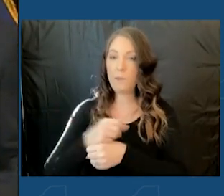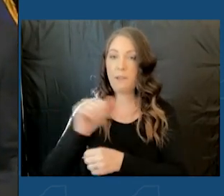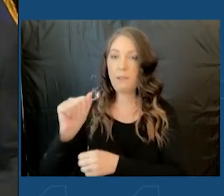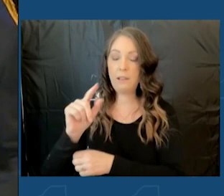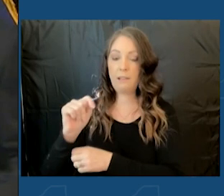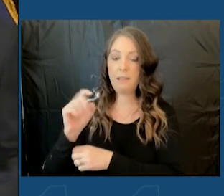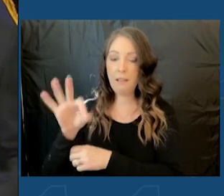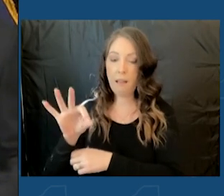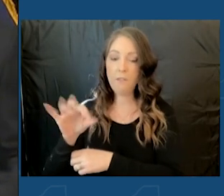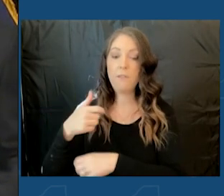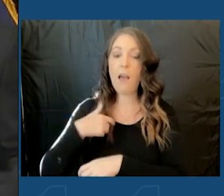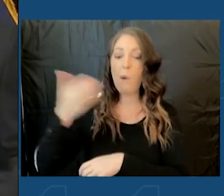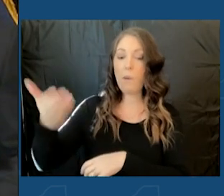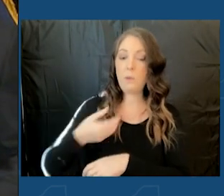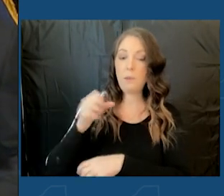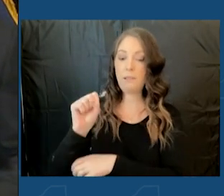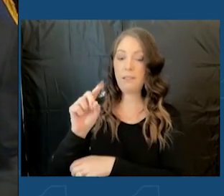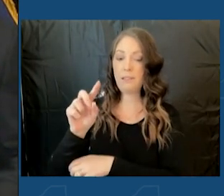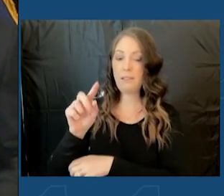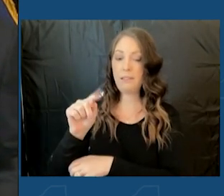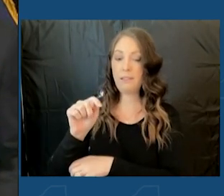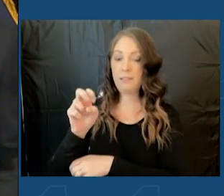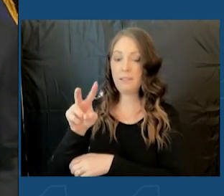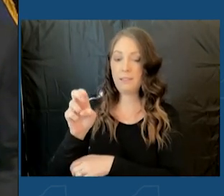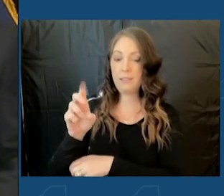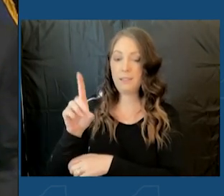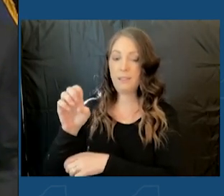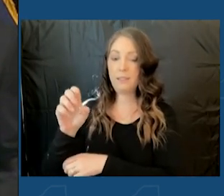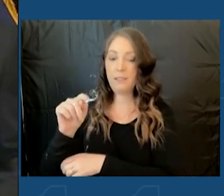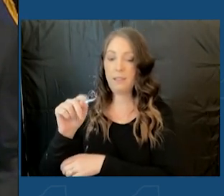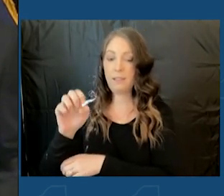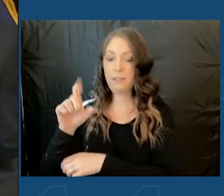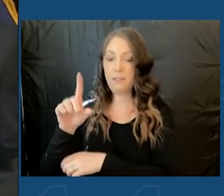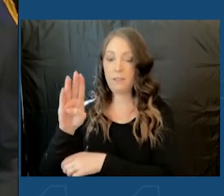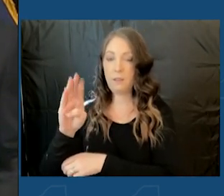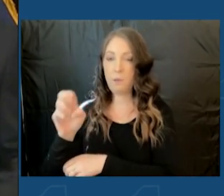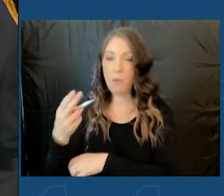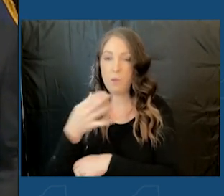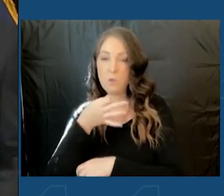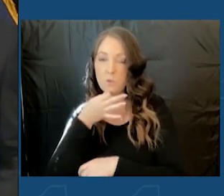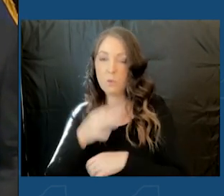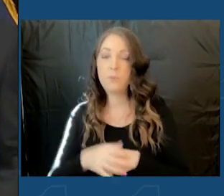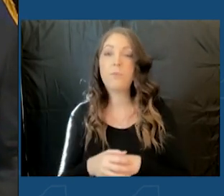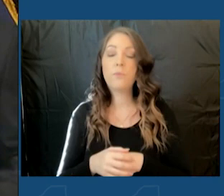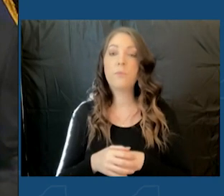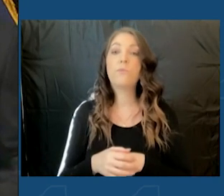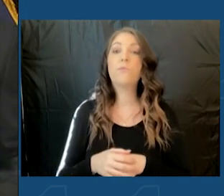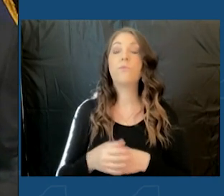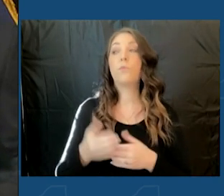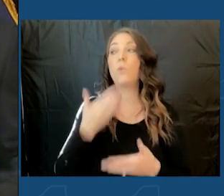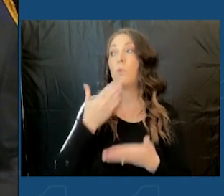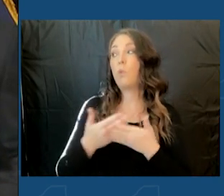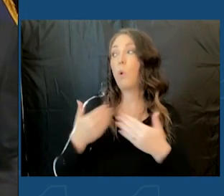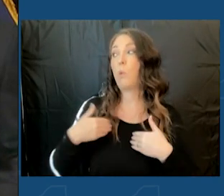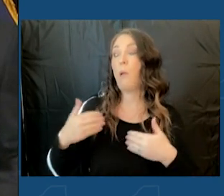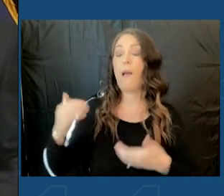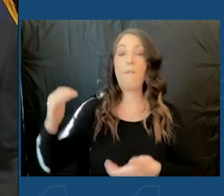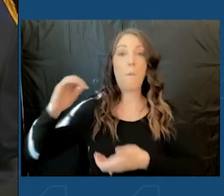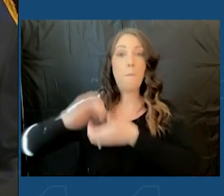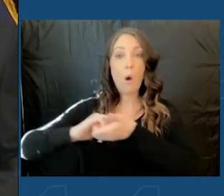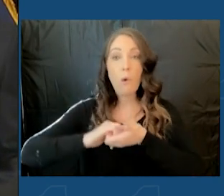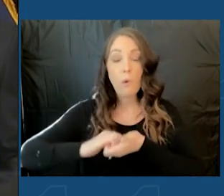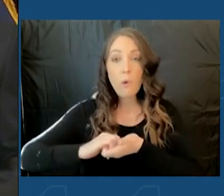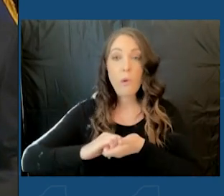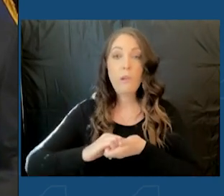him momentarily, but also always having a partner, how we deal with crime, getting guns off the streets, making our community safe. It doesn't happen